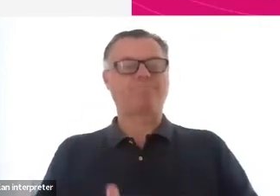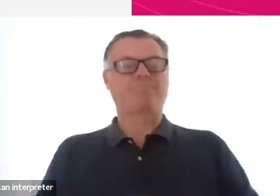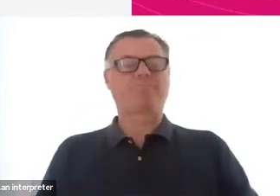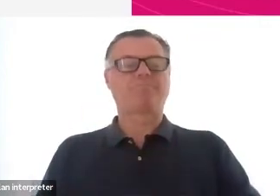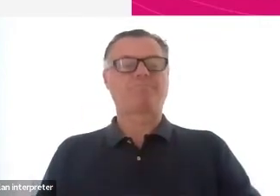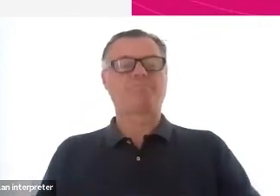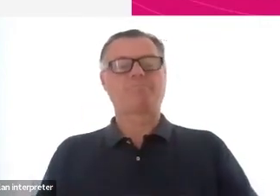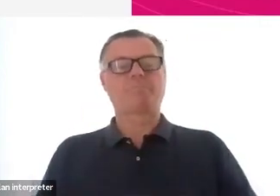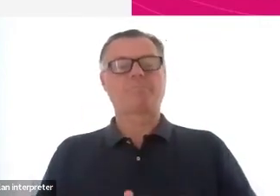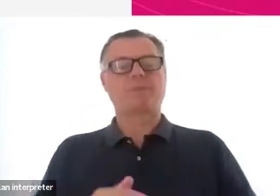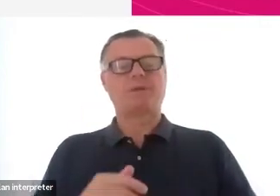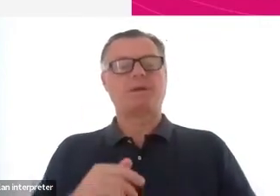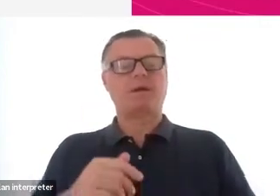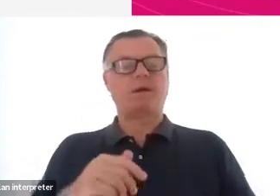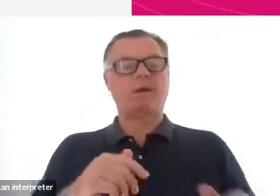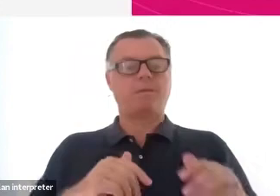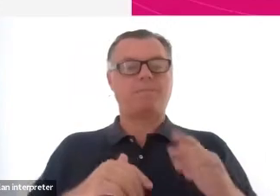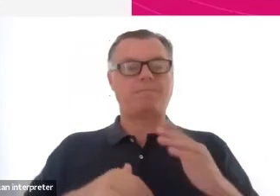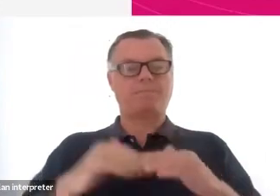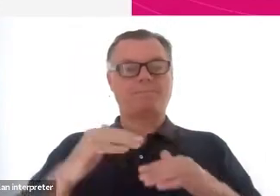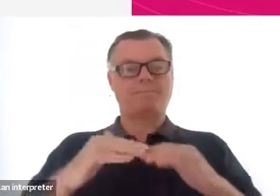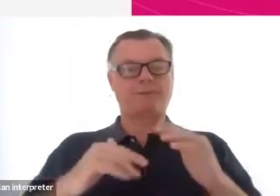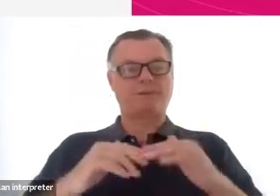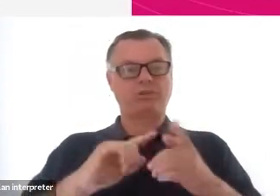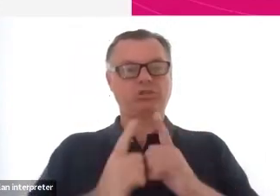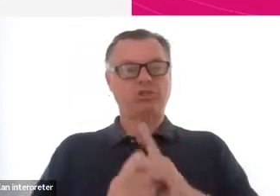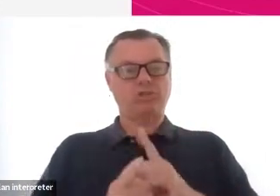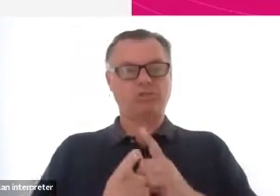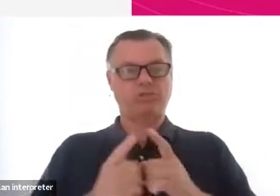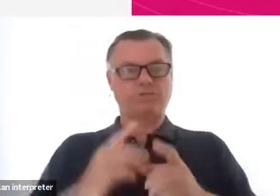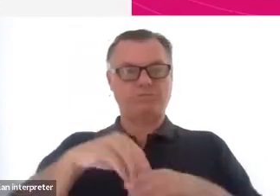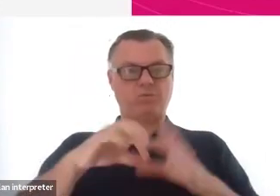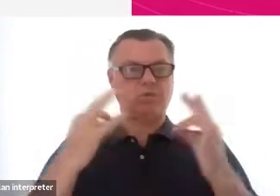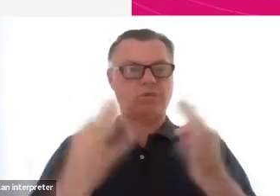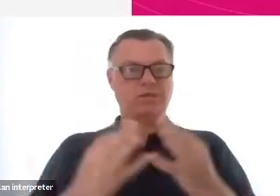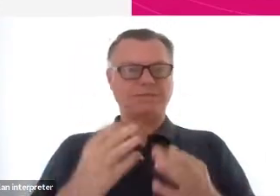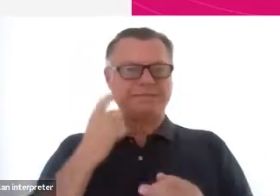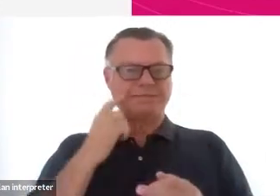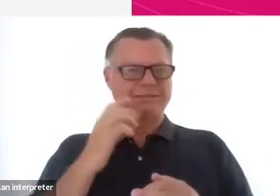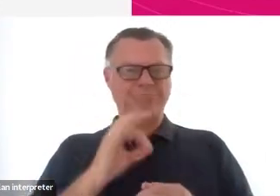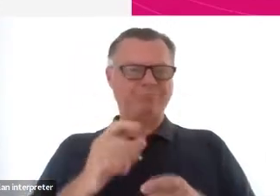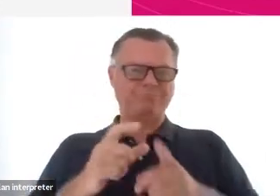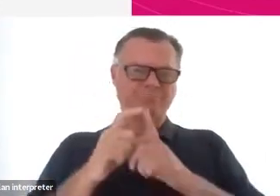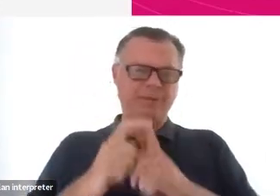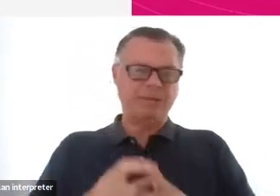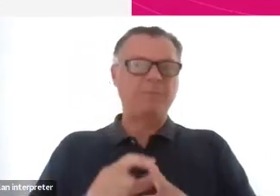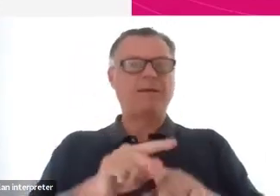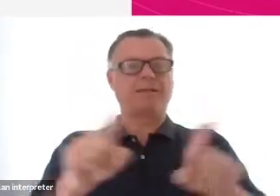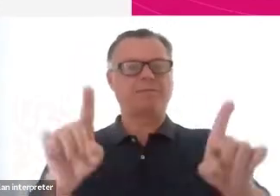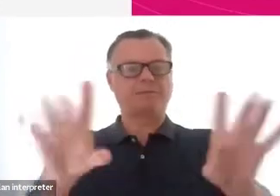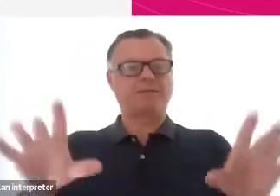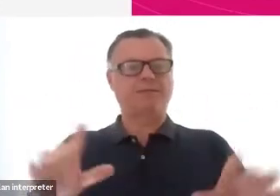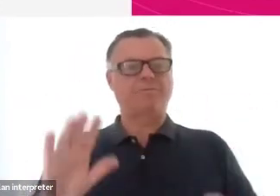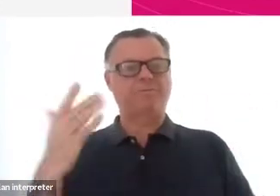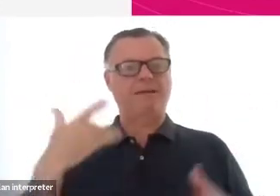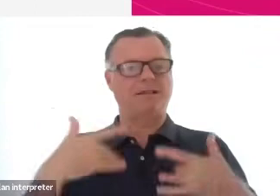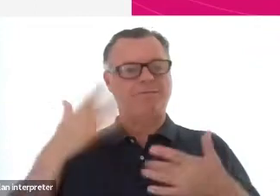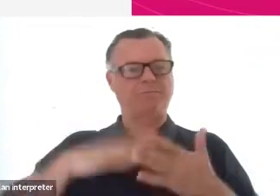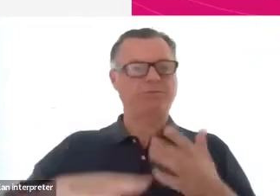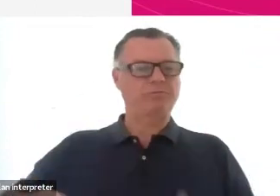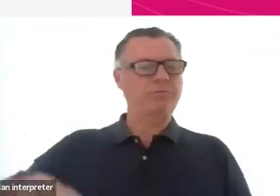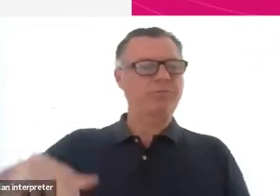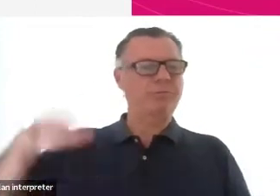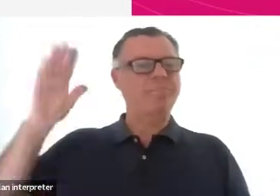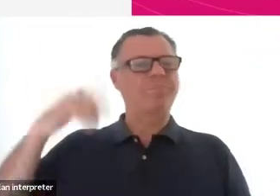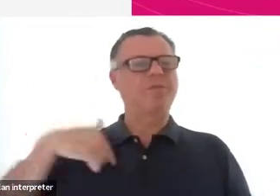is genuinely hard. But these founders, their determination is driven by personal experience. They want to transform